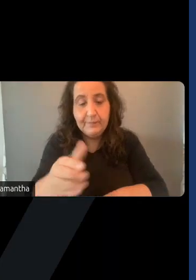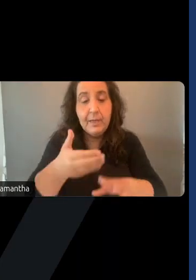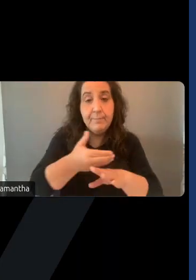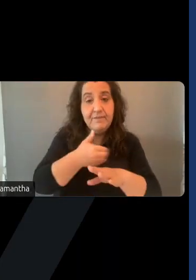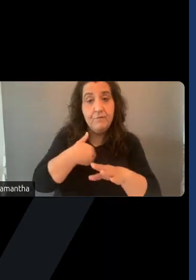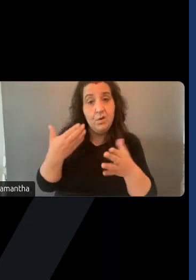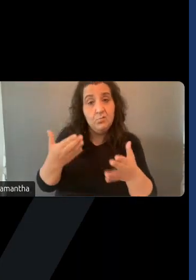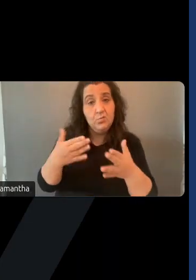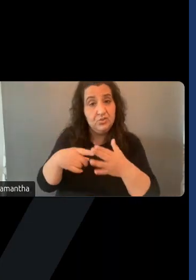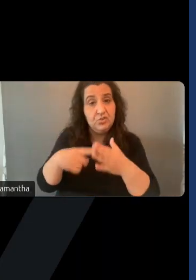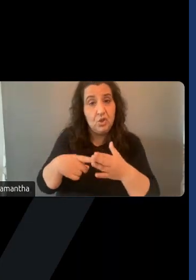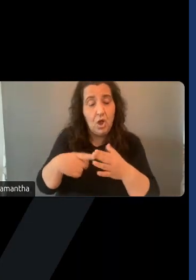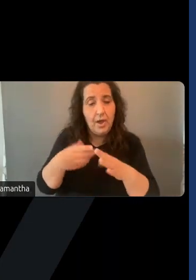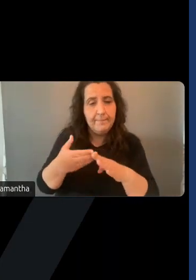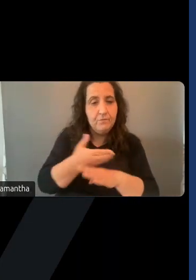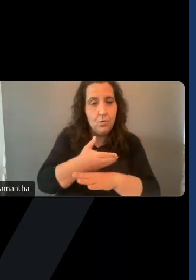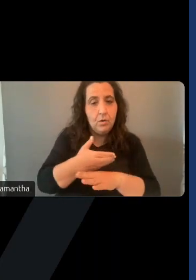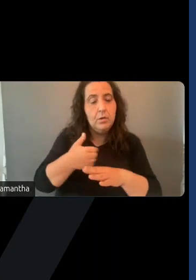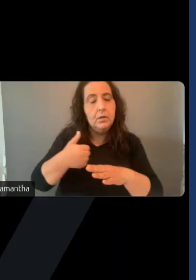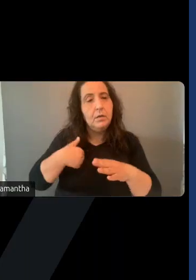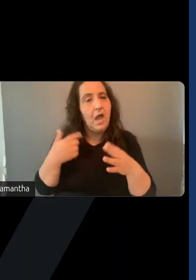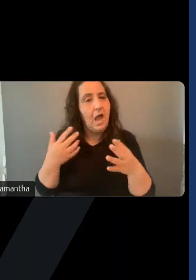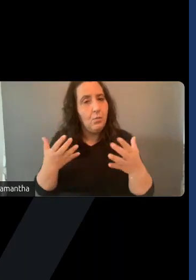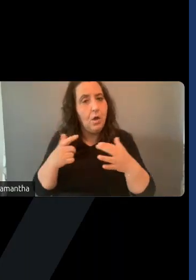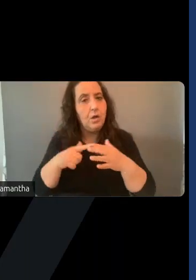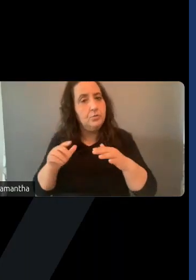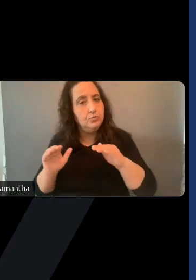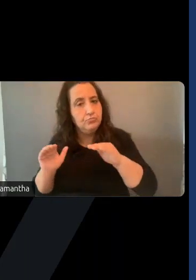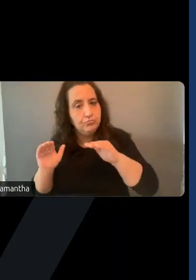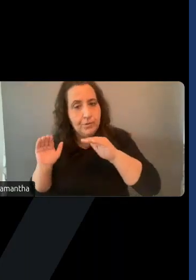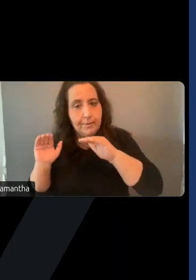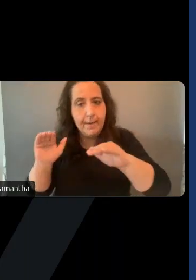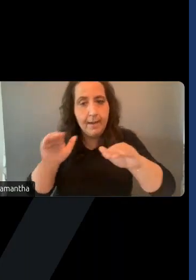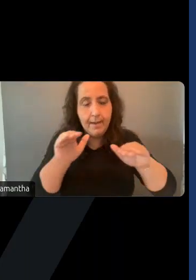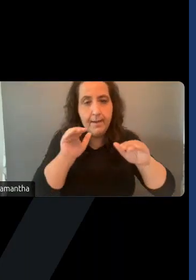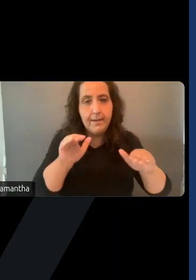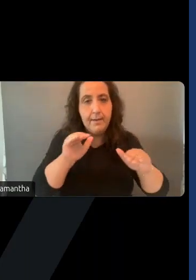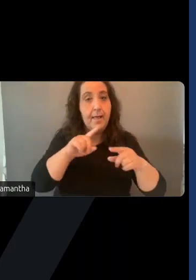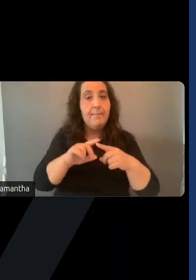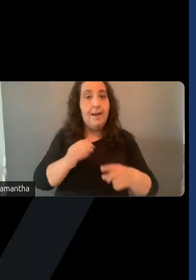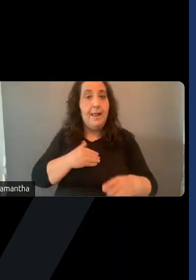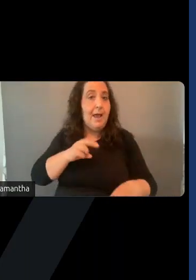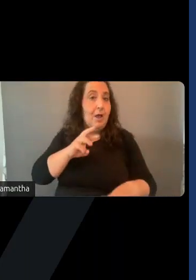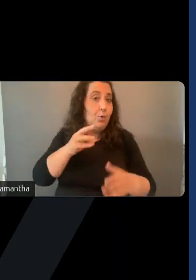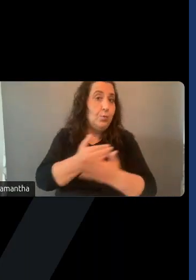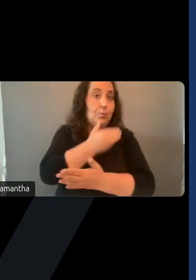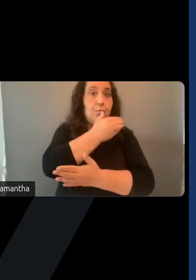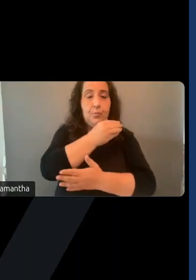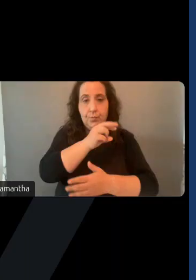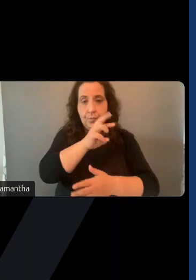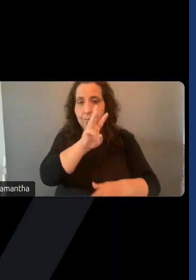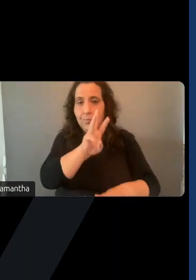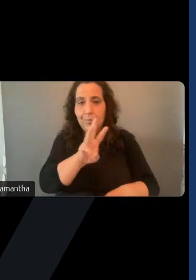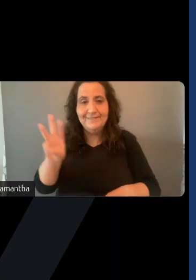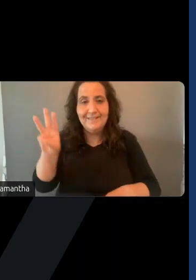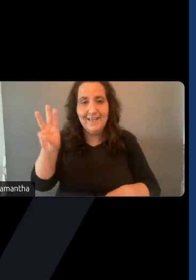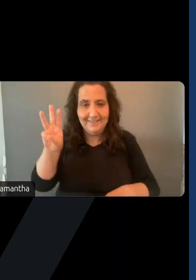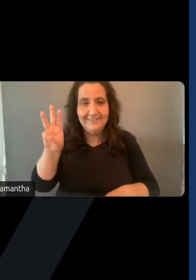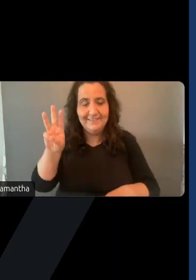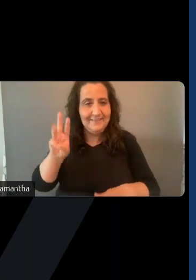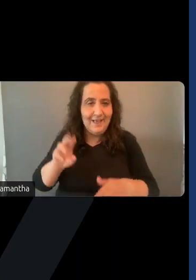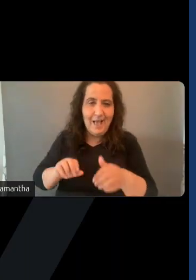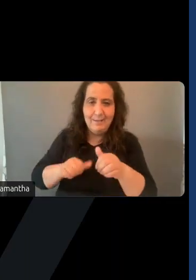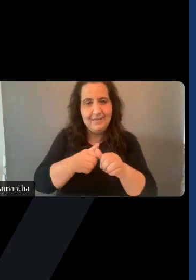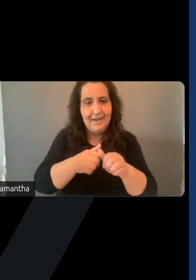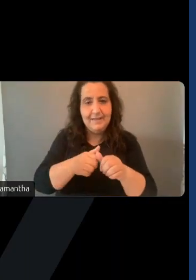Now, before we do get started with everything, I do want to remind everyone about our website, our brand new updated website